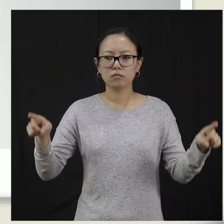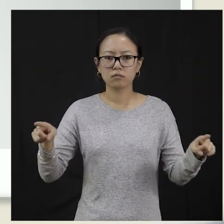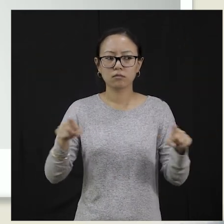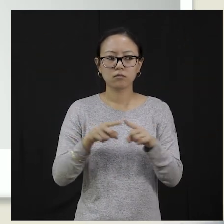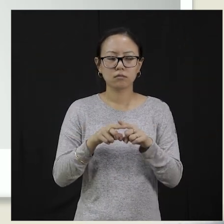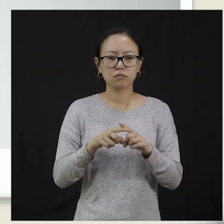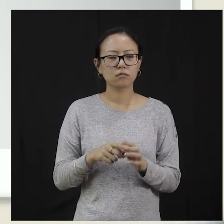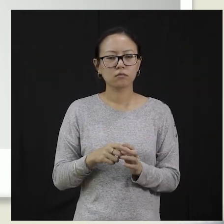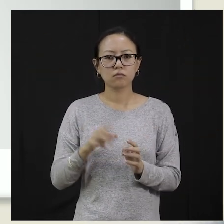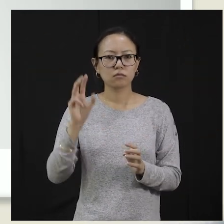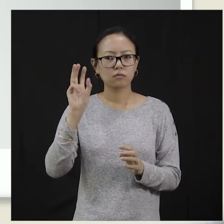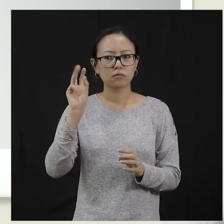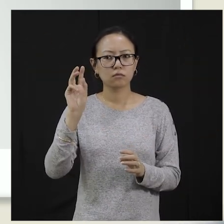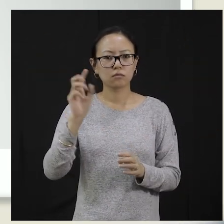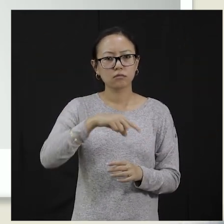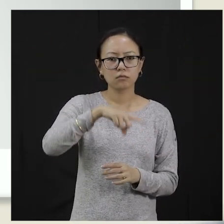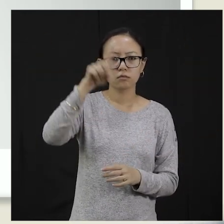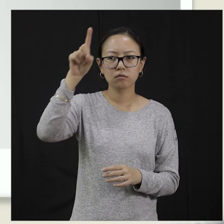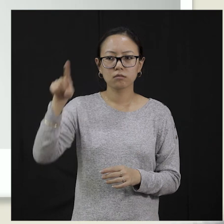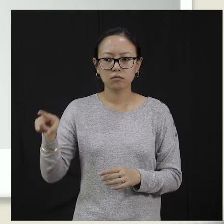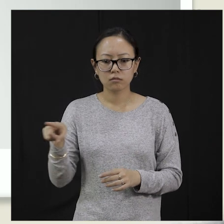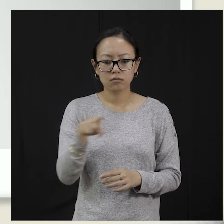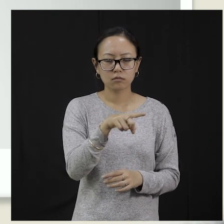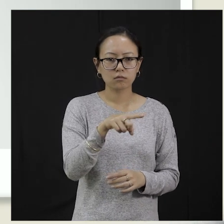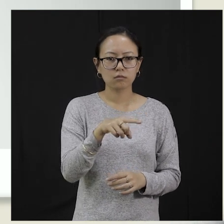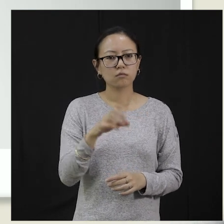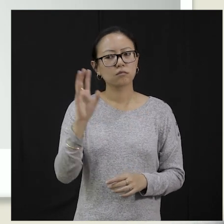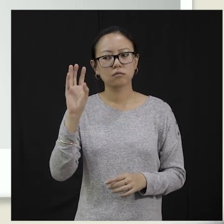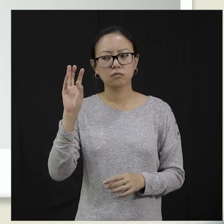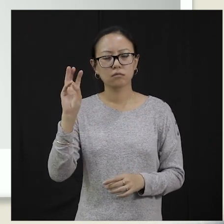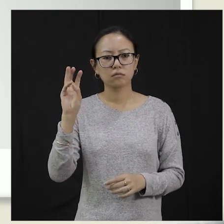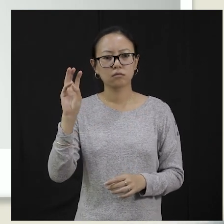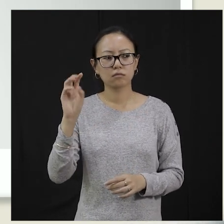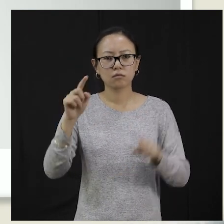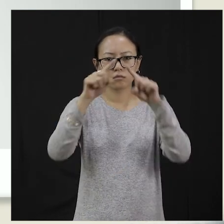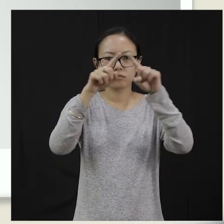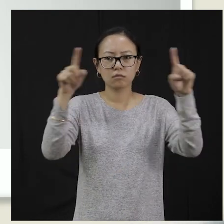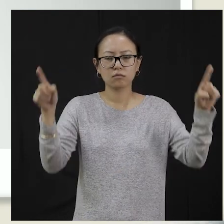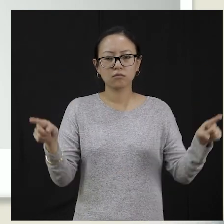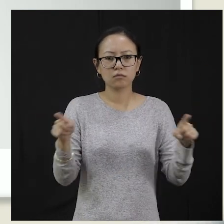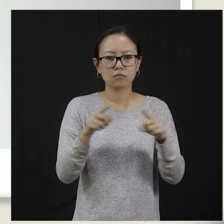a triangle. The fourth is a rectangle. Then what is next?